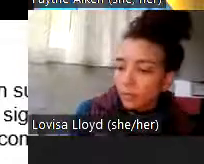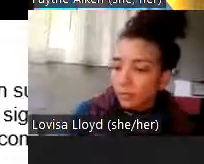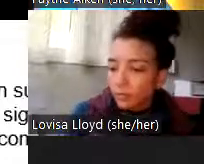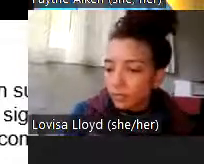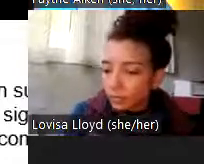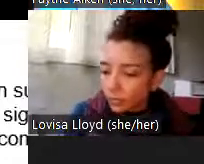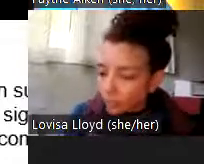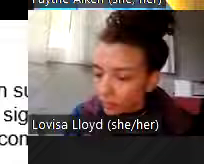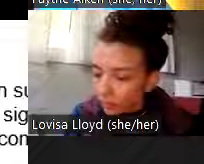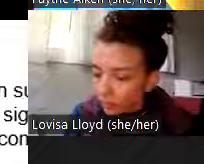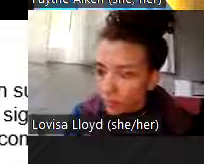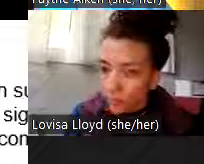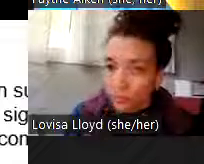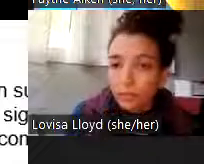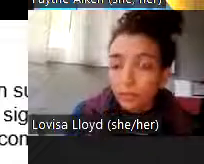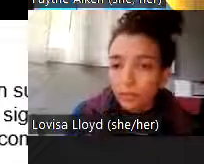to keep some level of privacy.